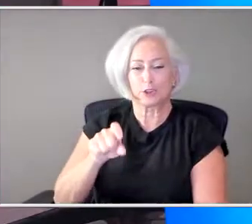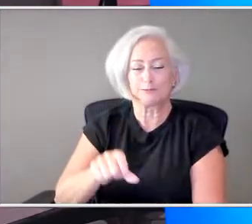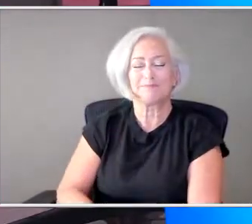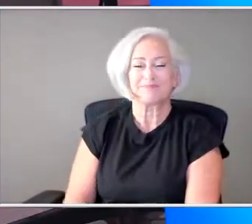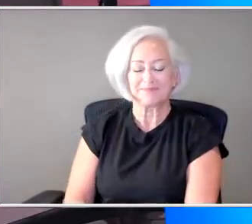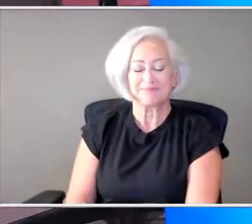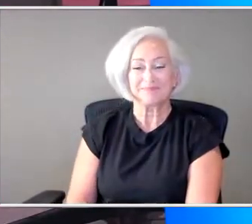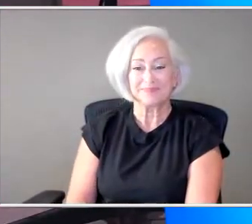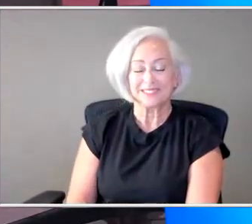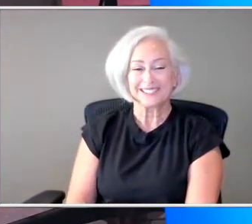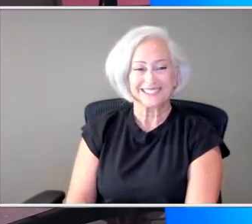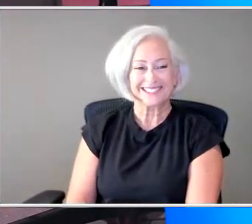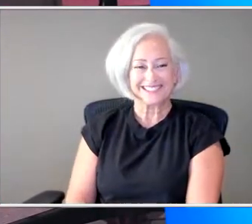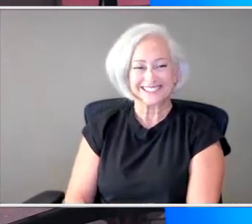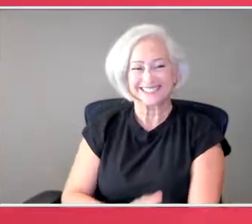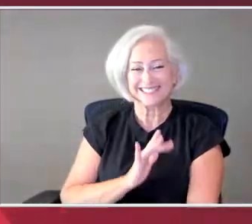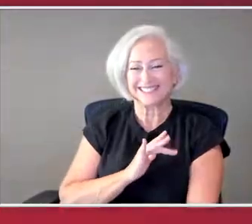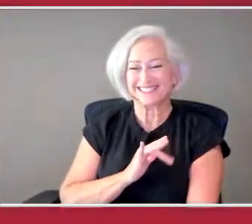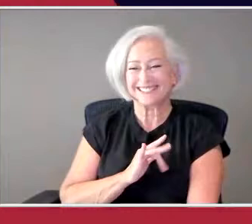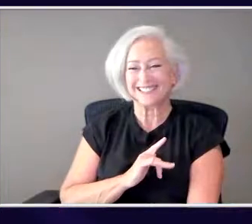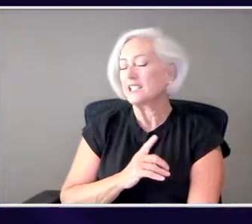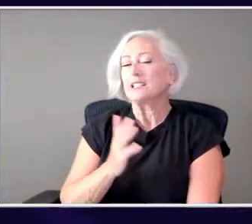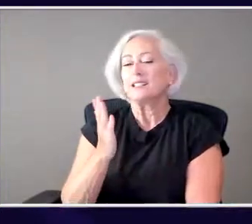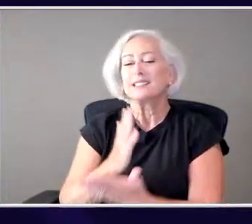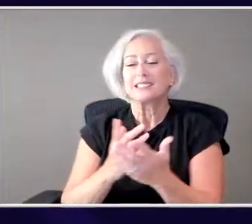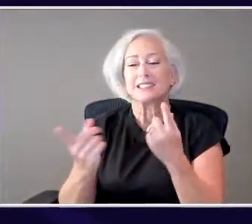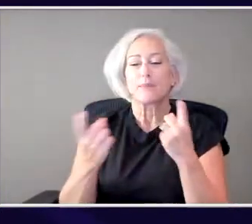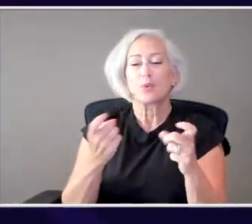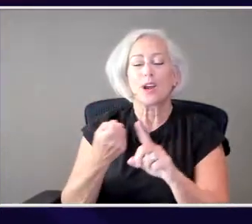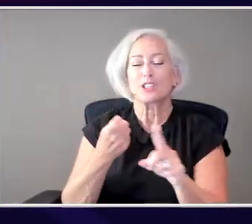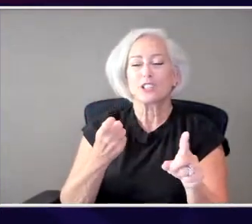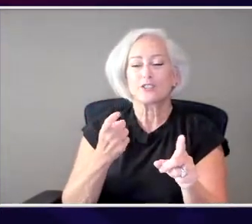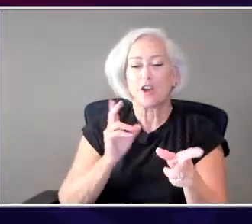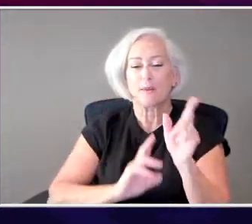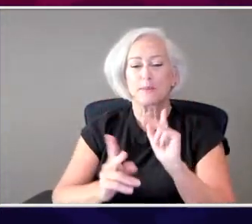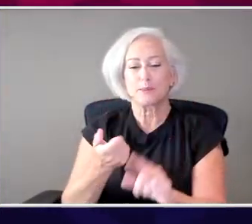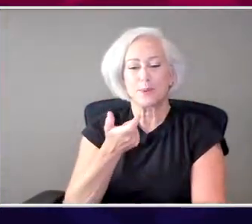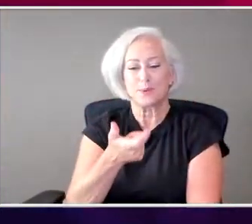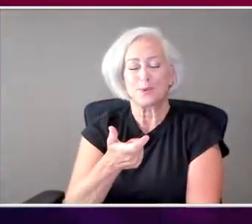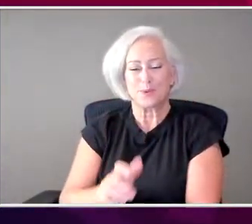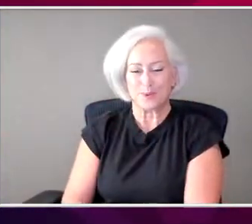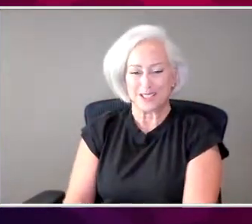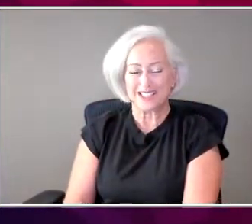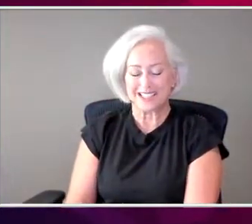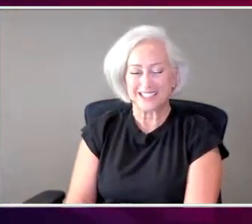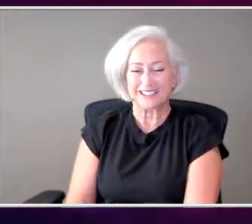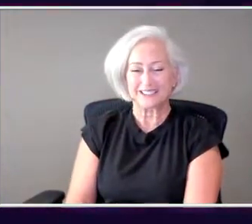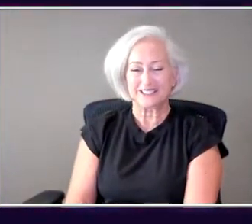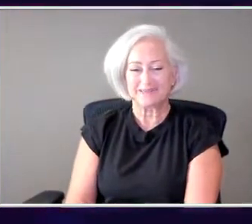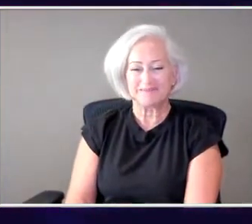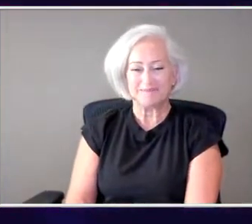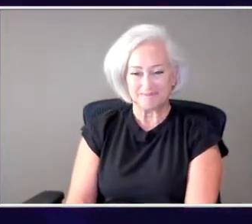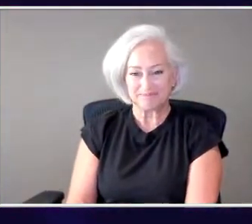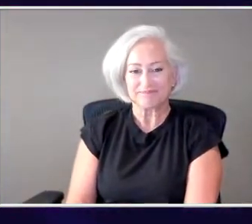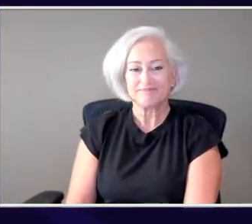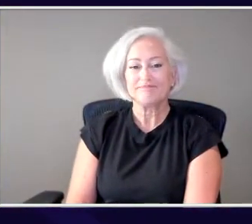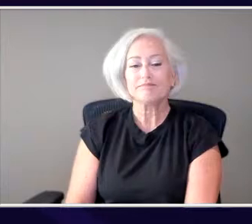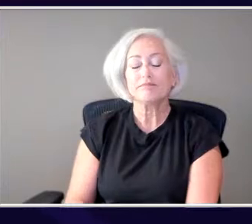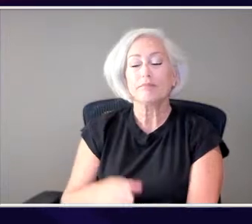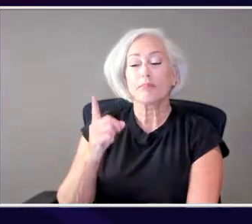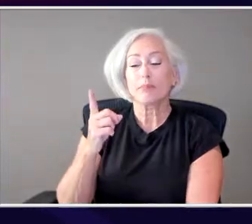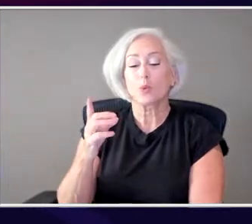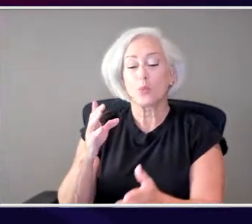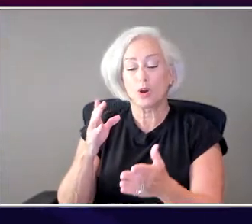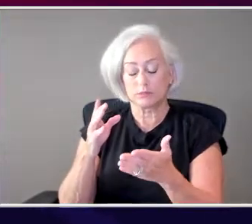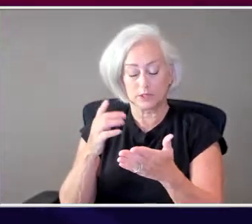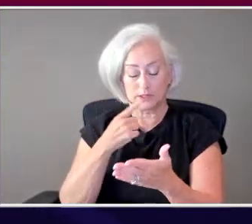will help you with that. So. We have some questions coming in from our viewers, so I want to start with our questions coming in. Yen Liang writes, we all know that cancer